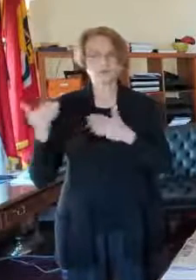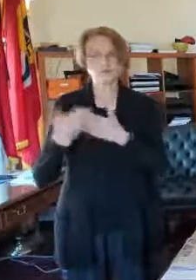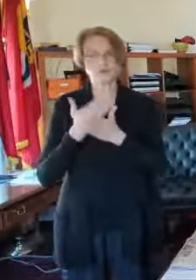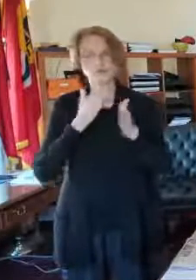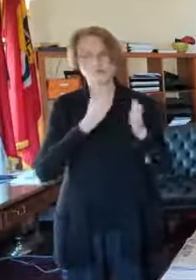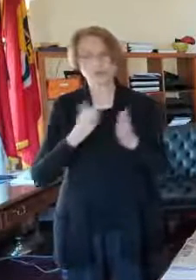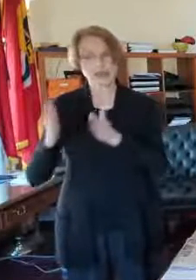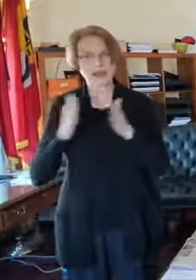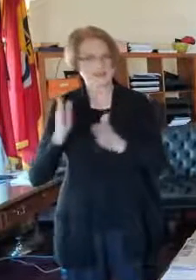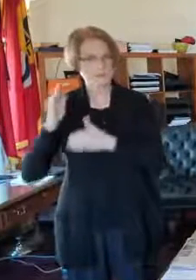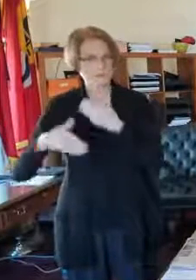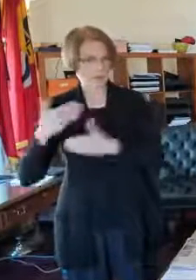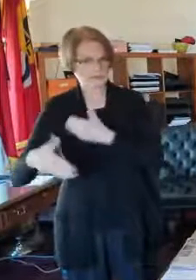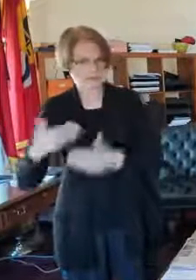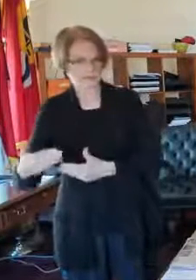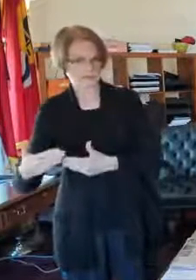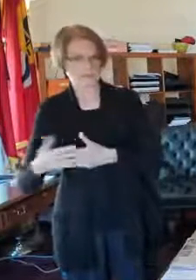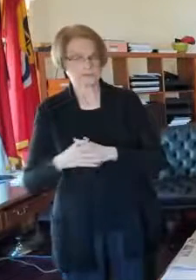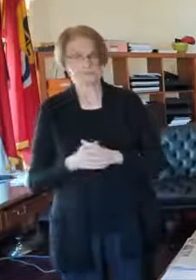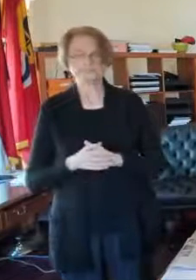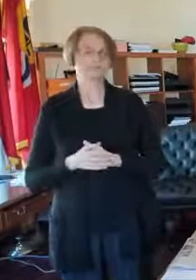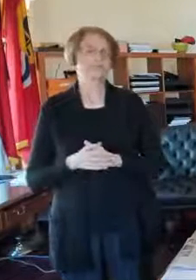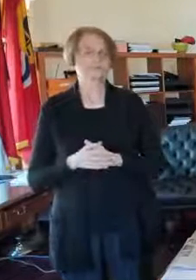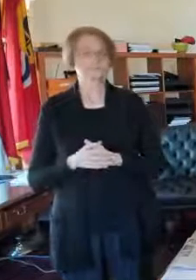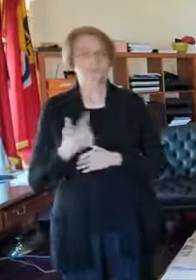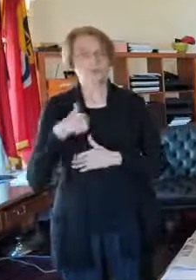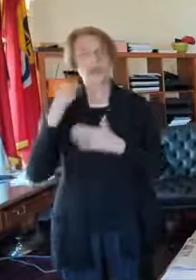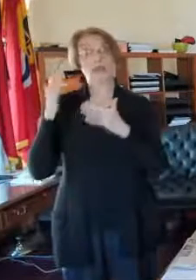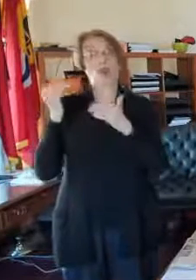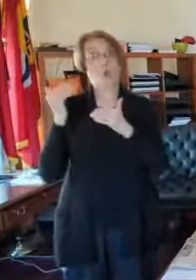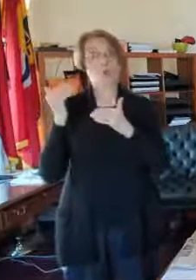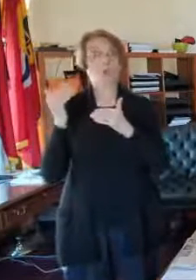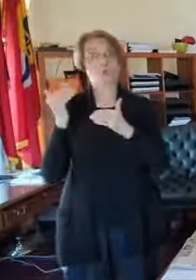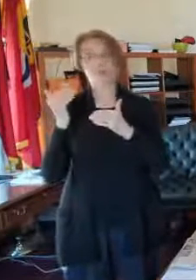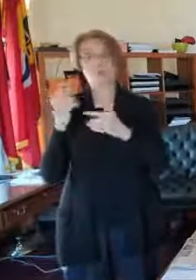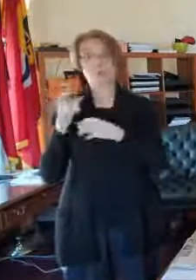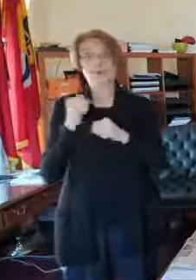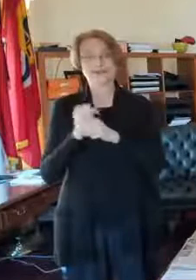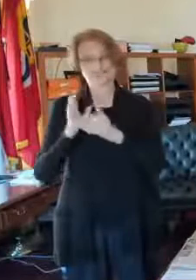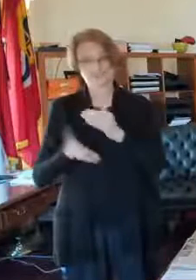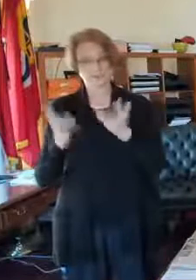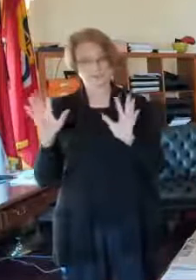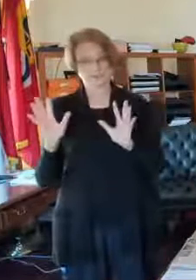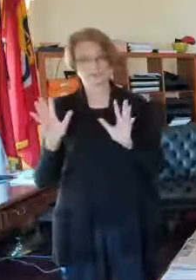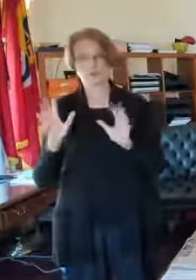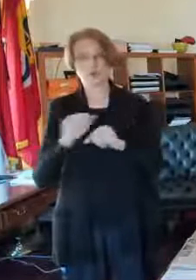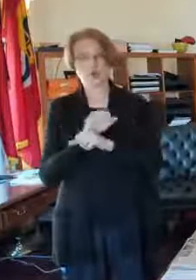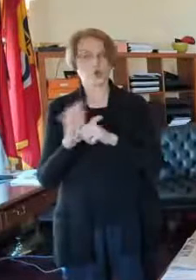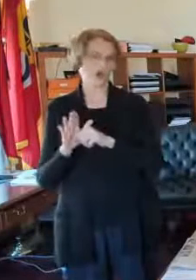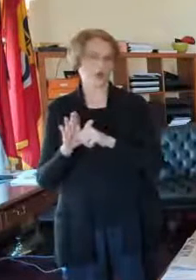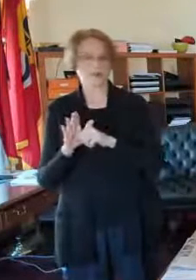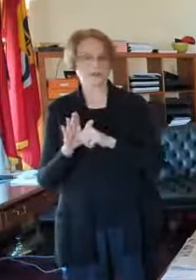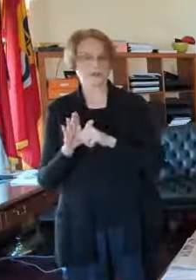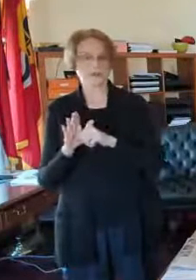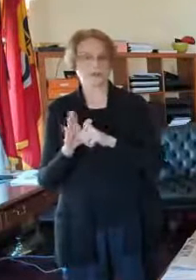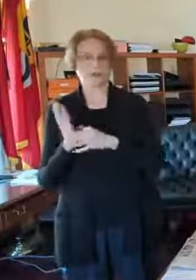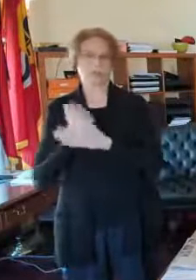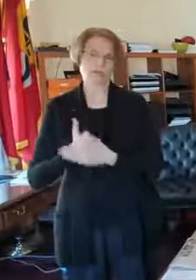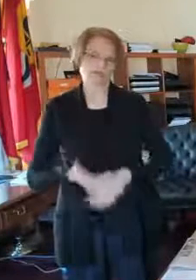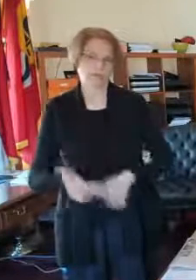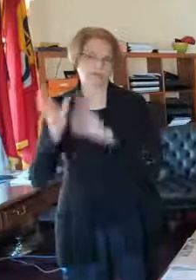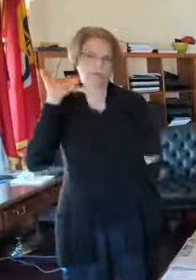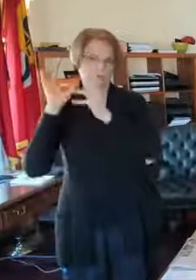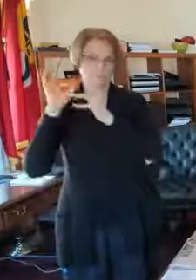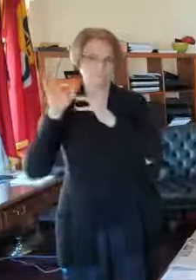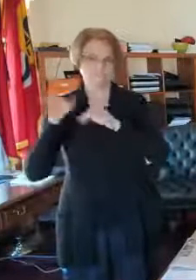process. And, we had hoped that it would be done within a year. COVID messed that up.